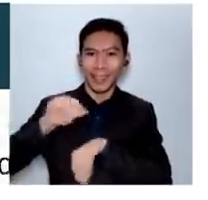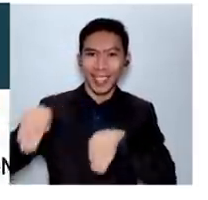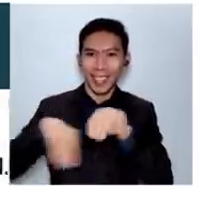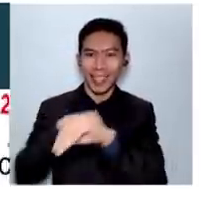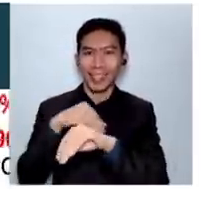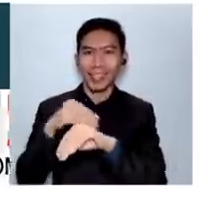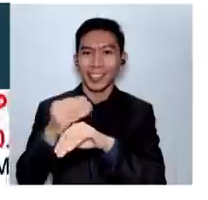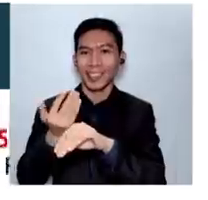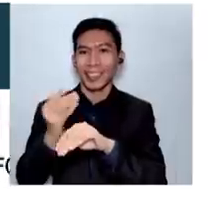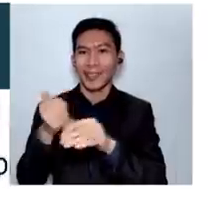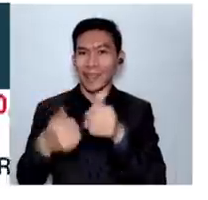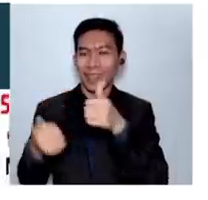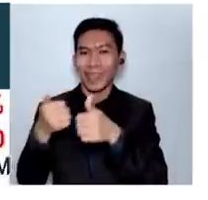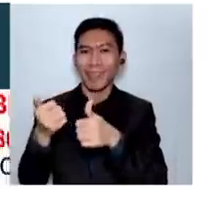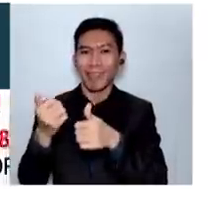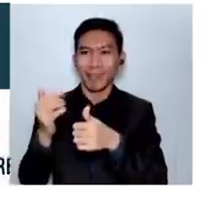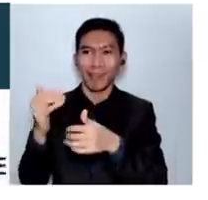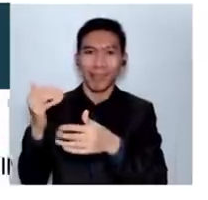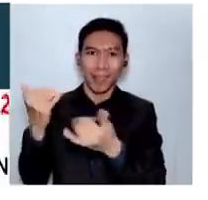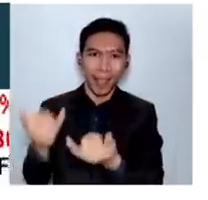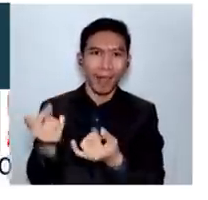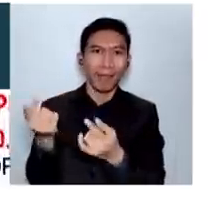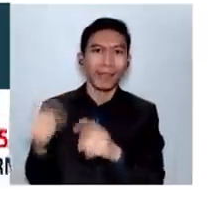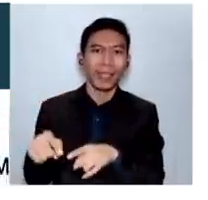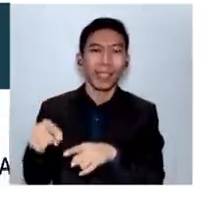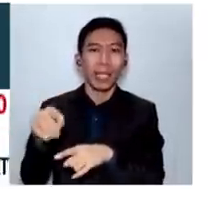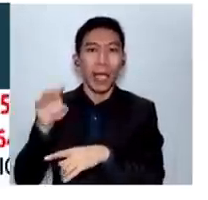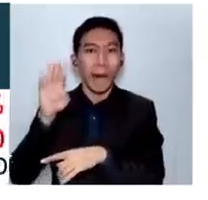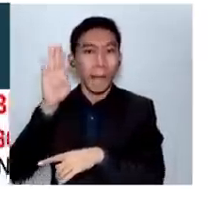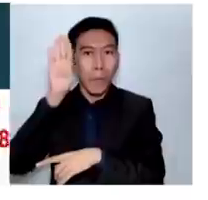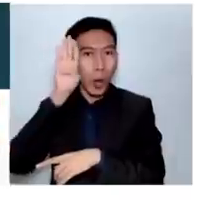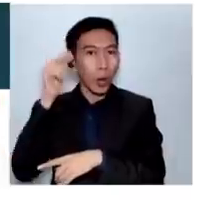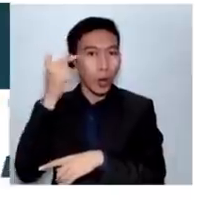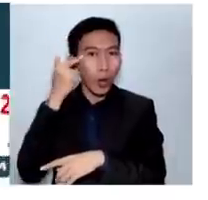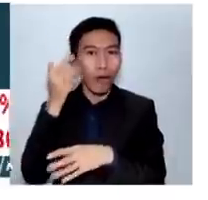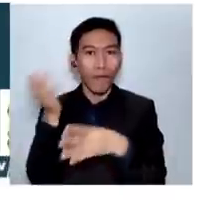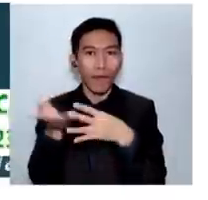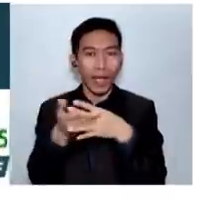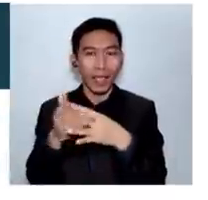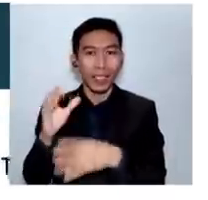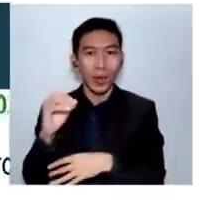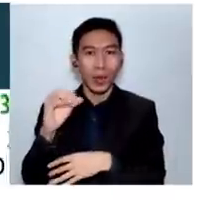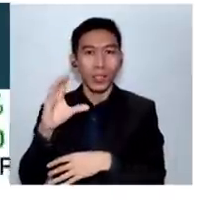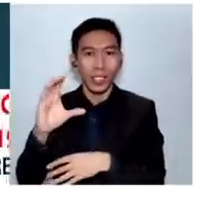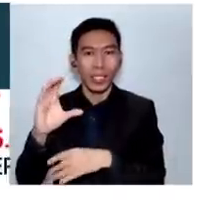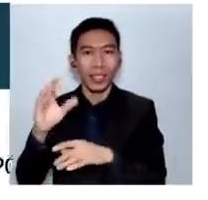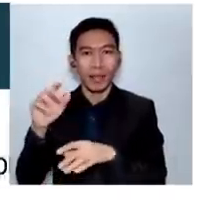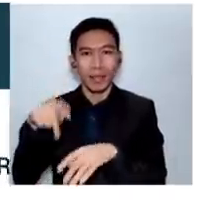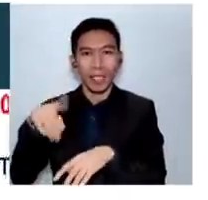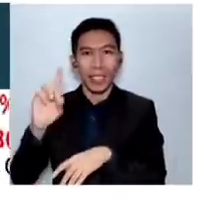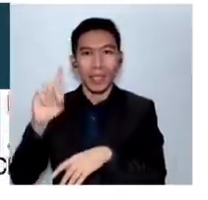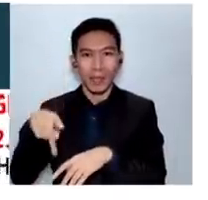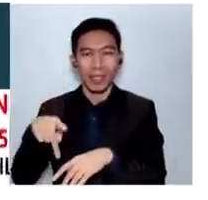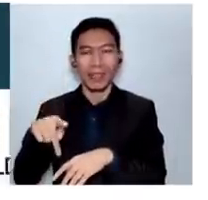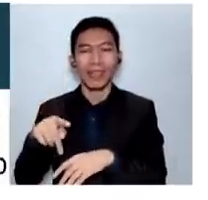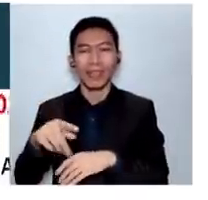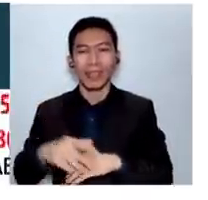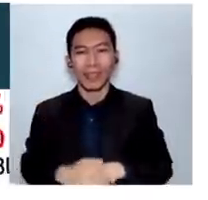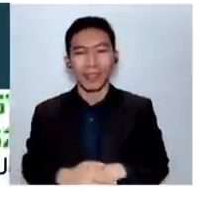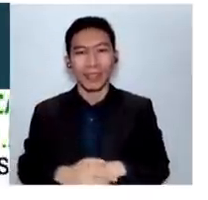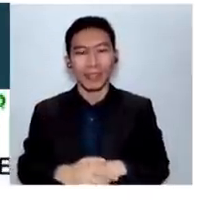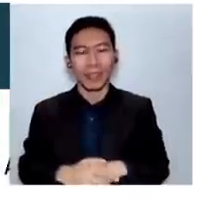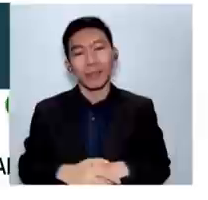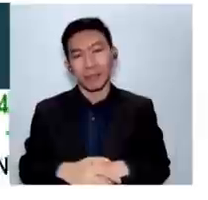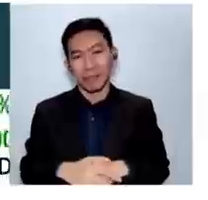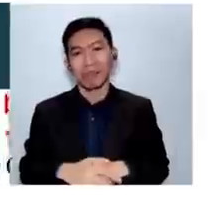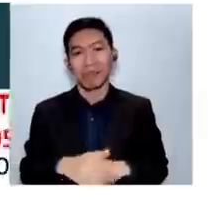who eventually filed as a vice presidential candidate for PDP Laban. No, it just shows that they are not